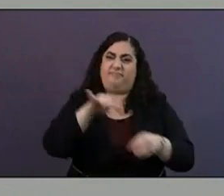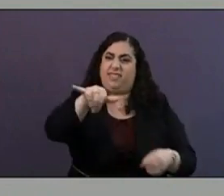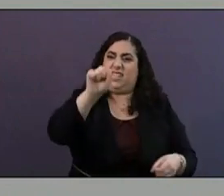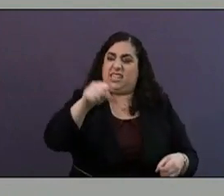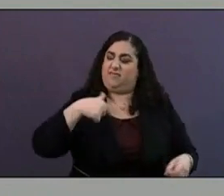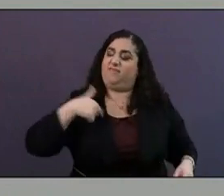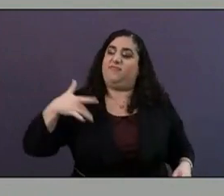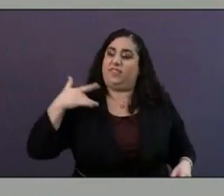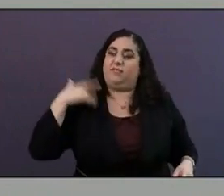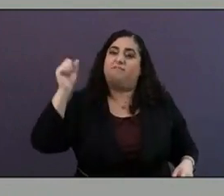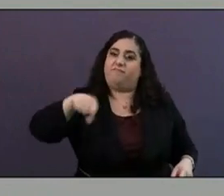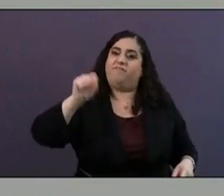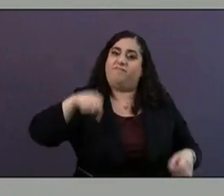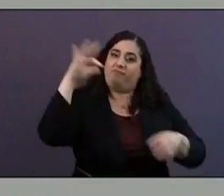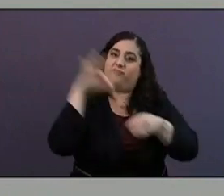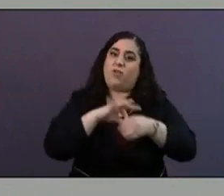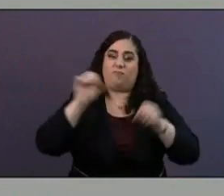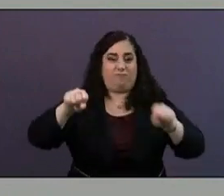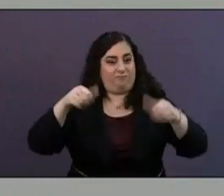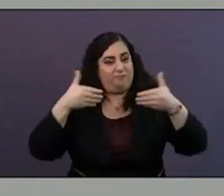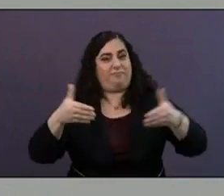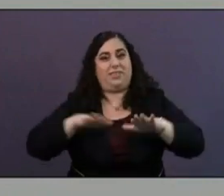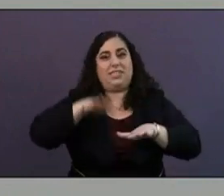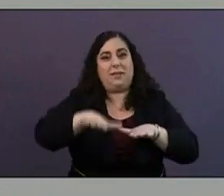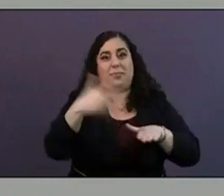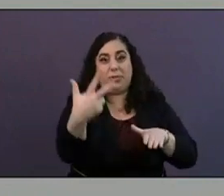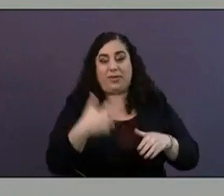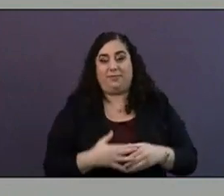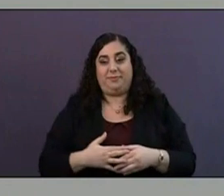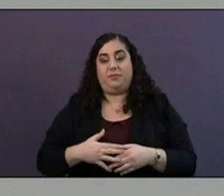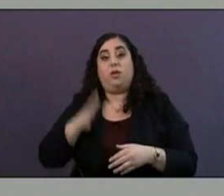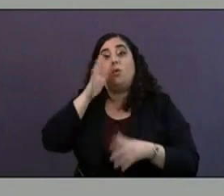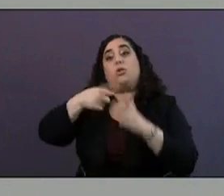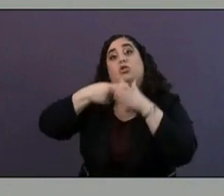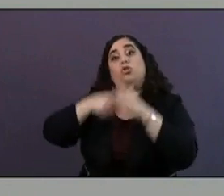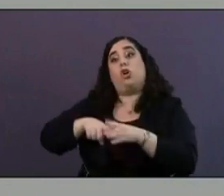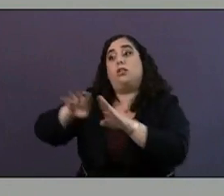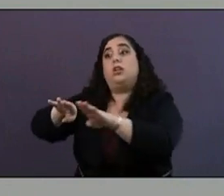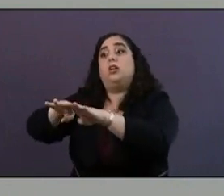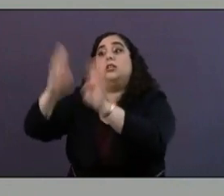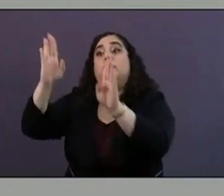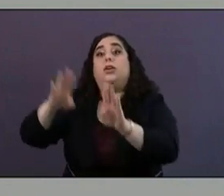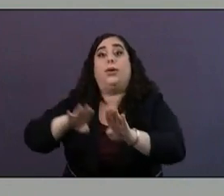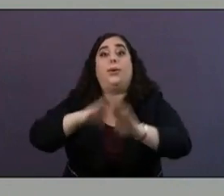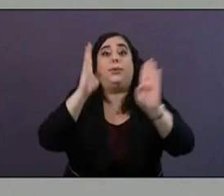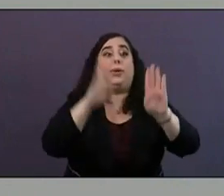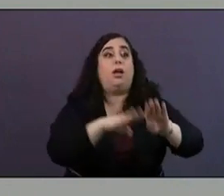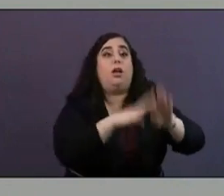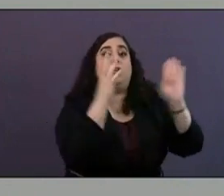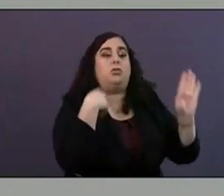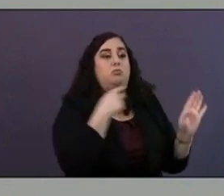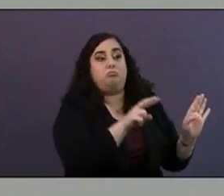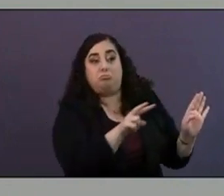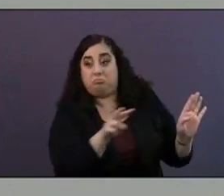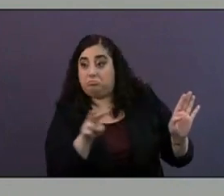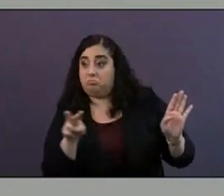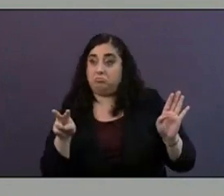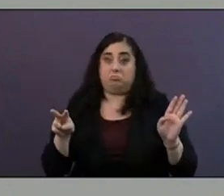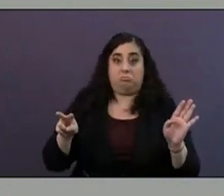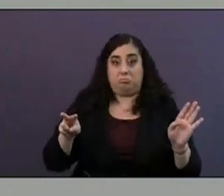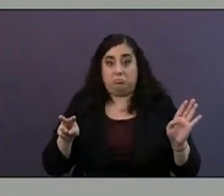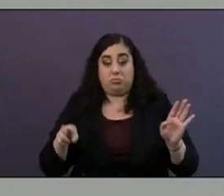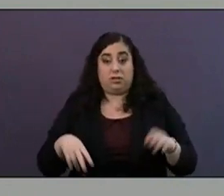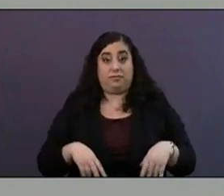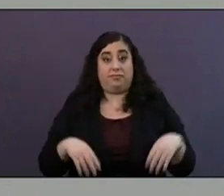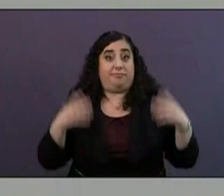type of businesses that will be allowed to reopen. And a pilot, I don't know if the governor's going to approve